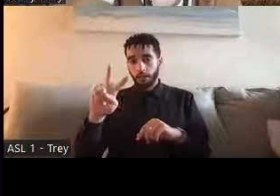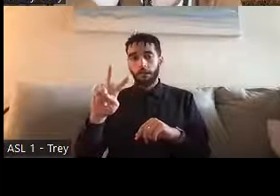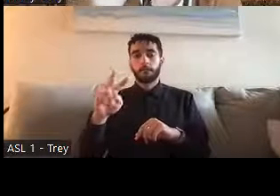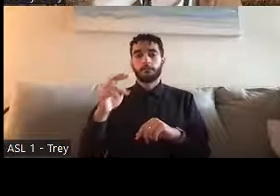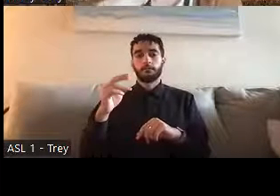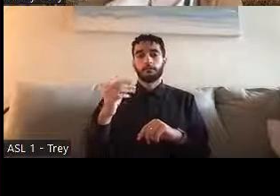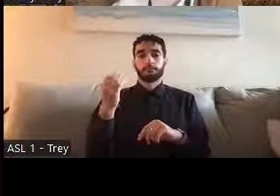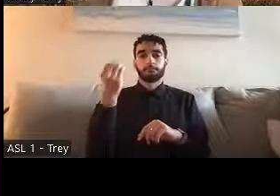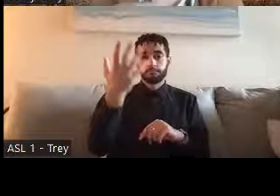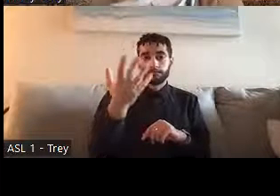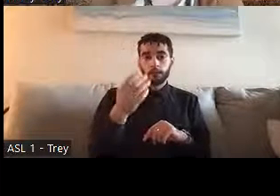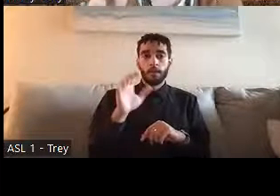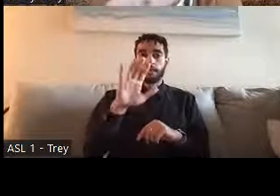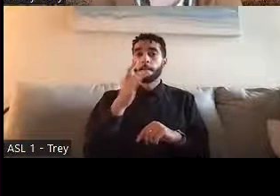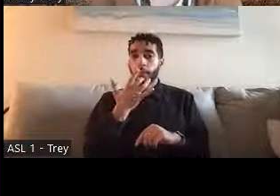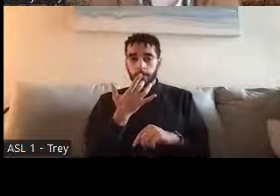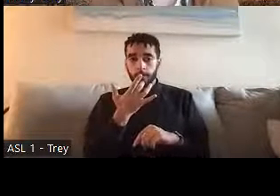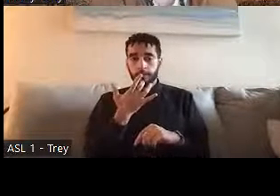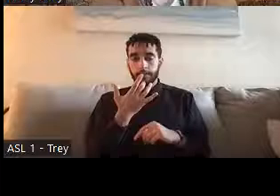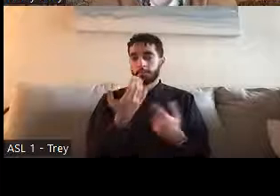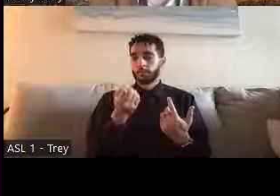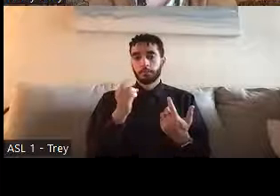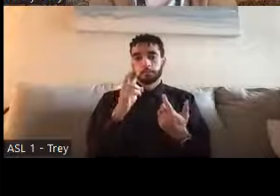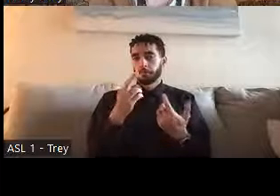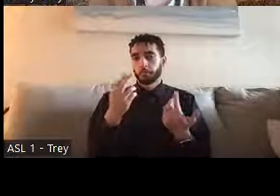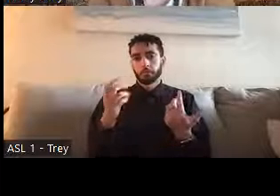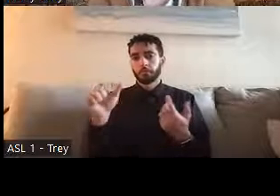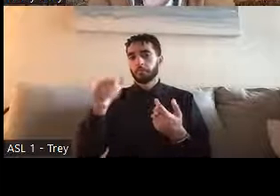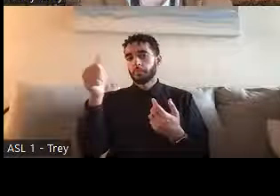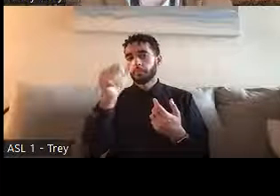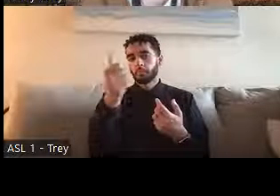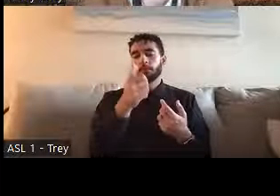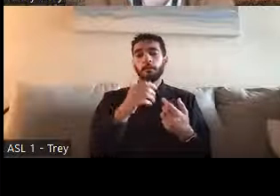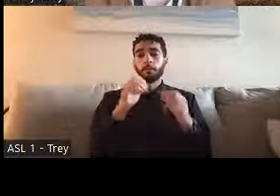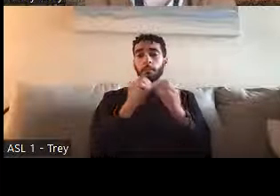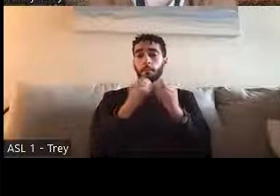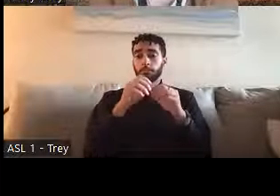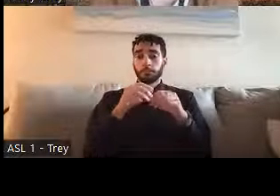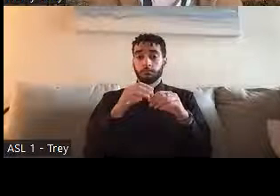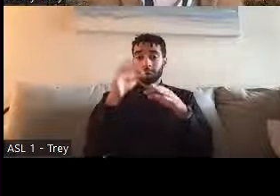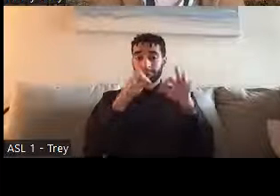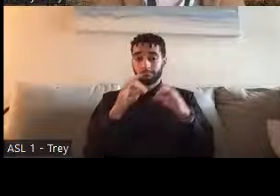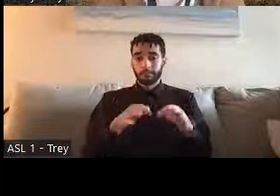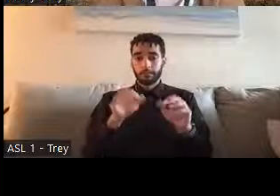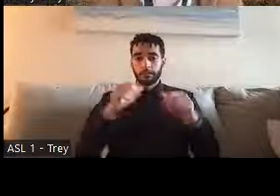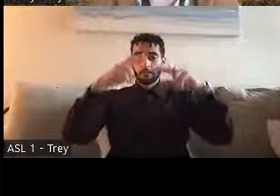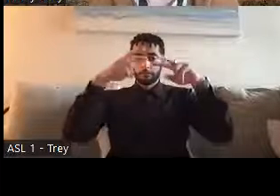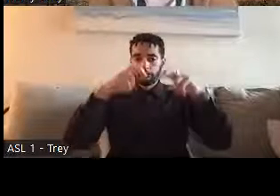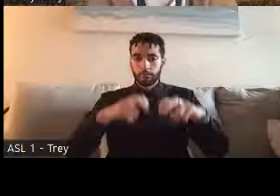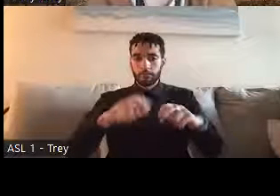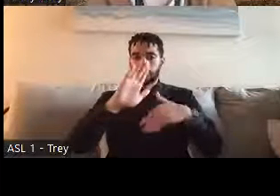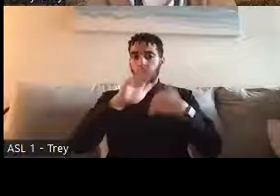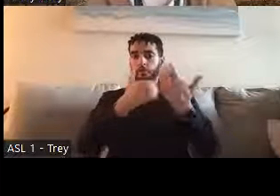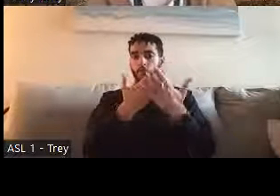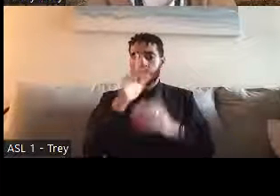their preference. All of this information is available. They also can browse the entire library under direct care, planning for care,